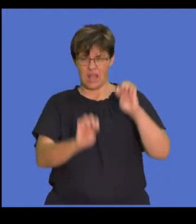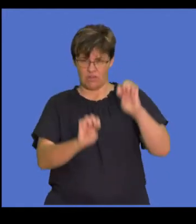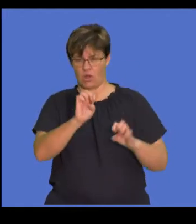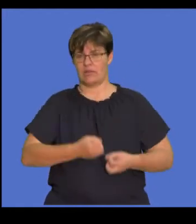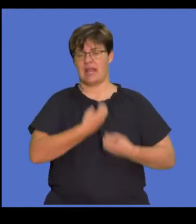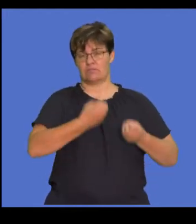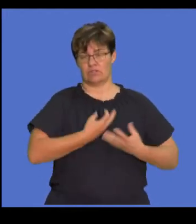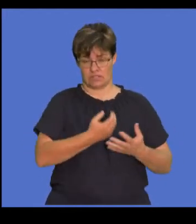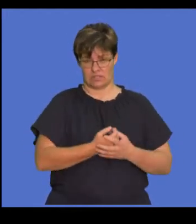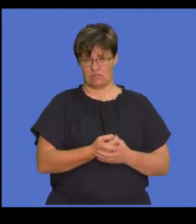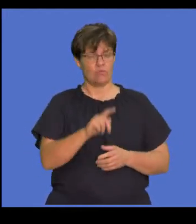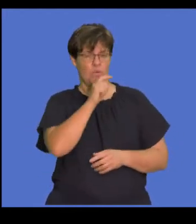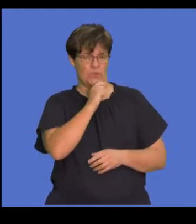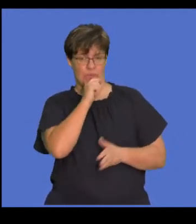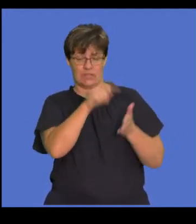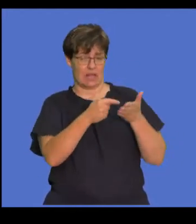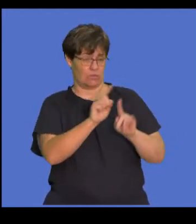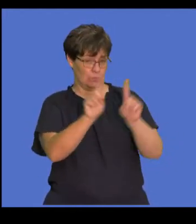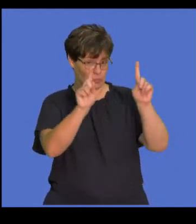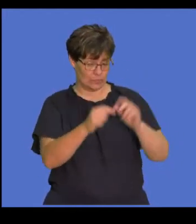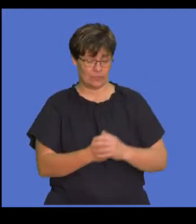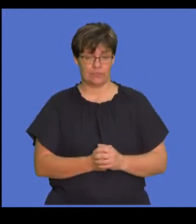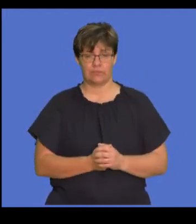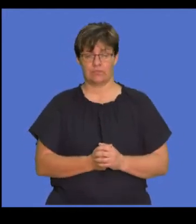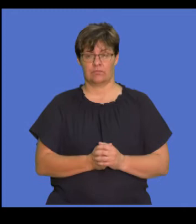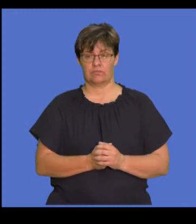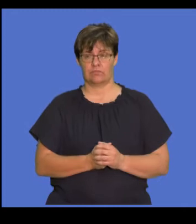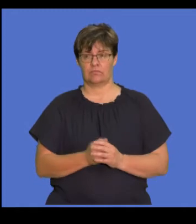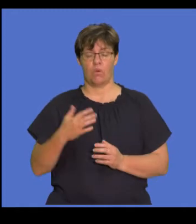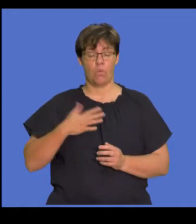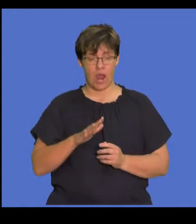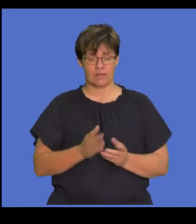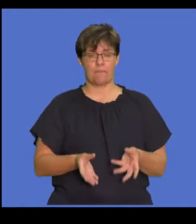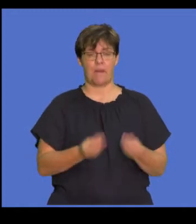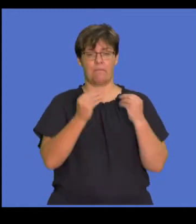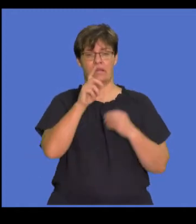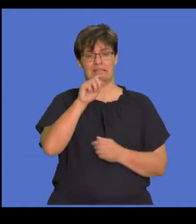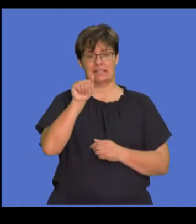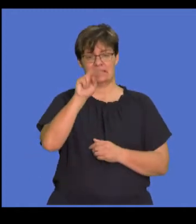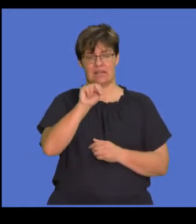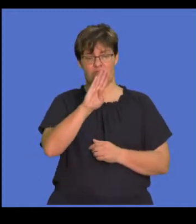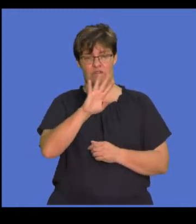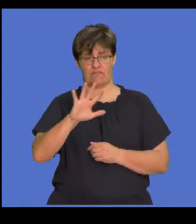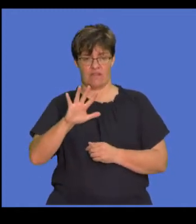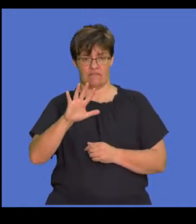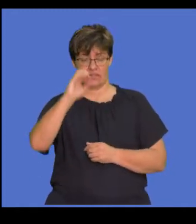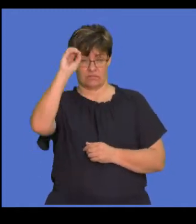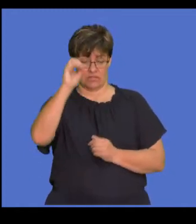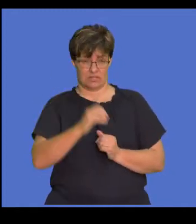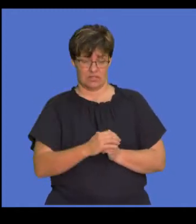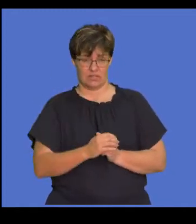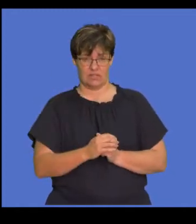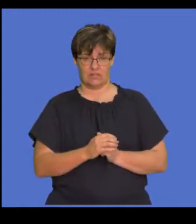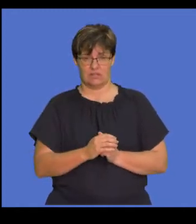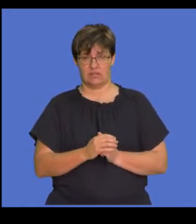on evaluating the expressions without the use of a calculator. If they want us to find tan 45